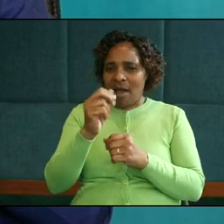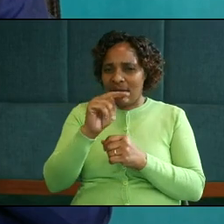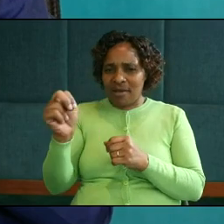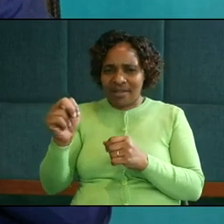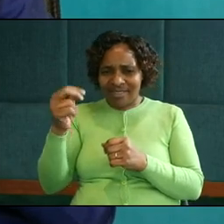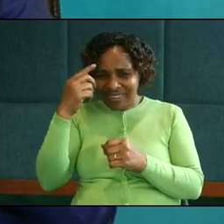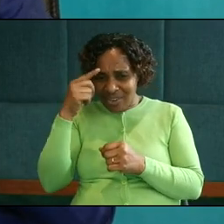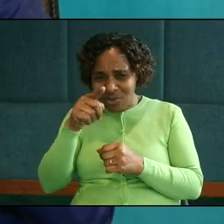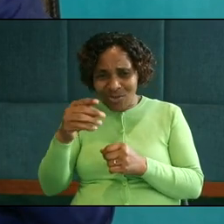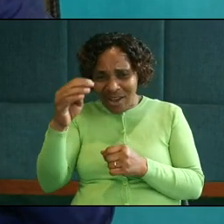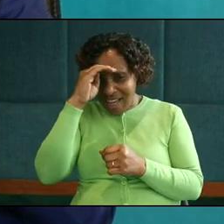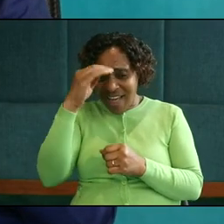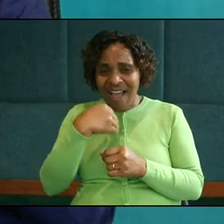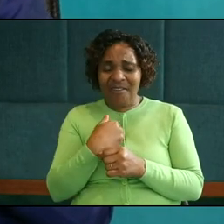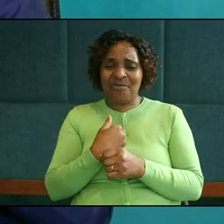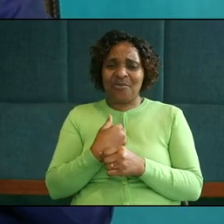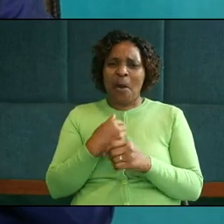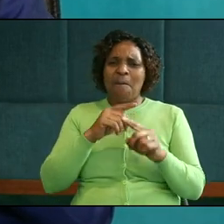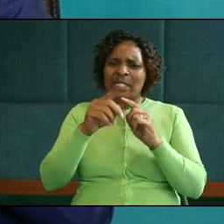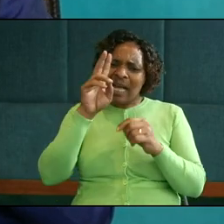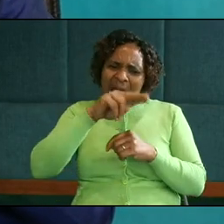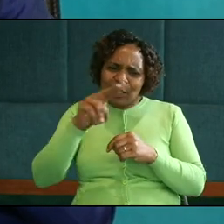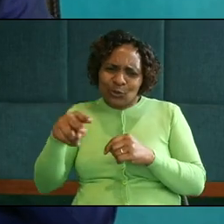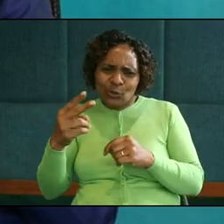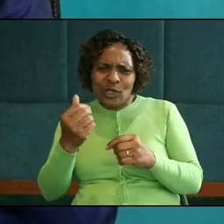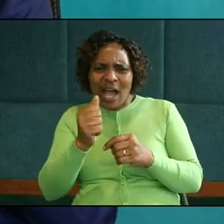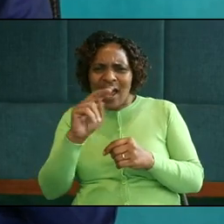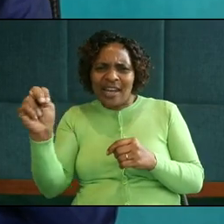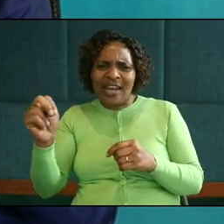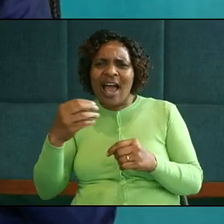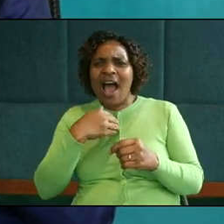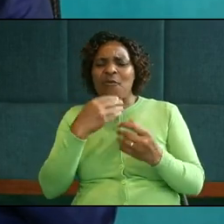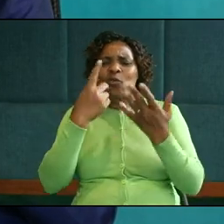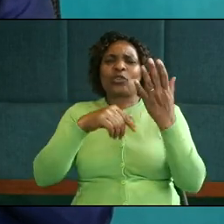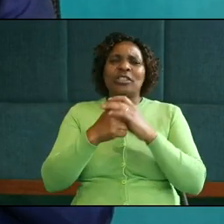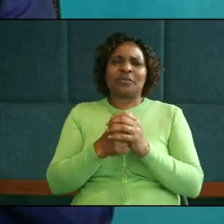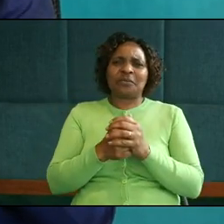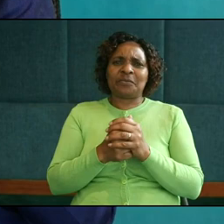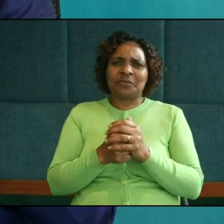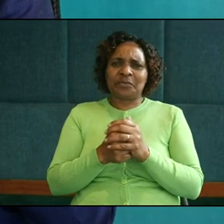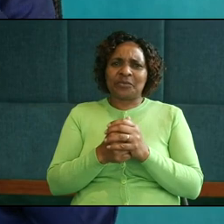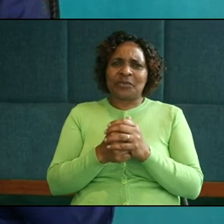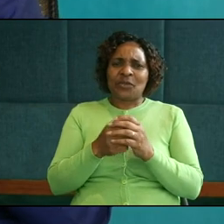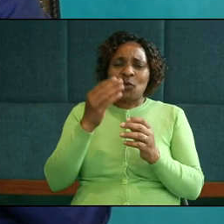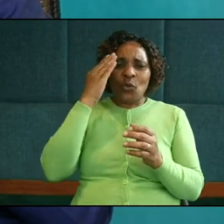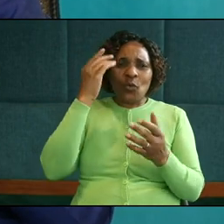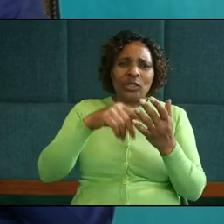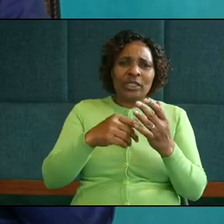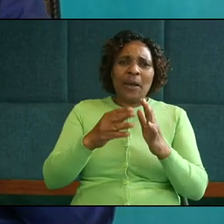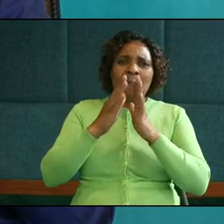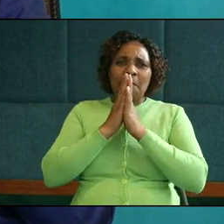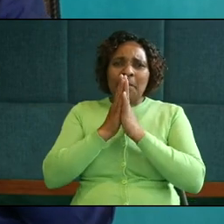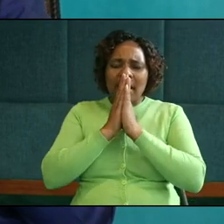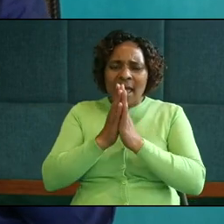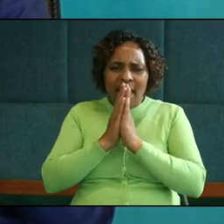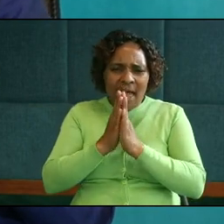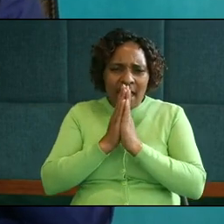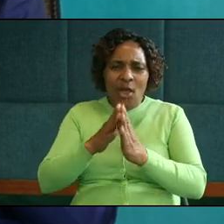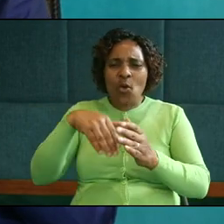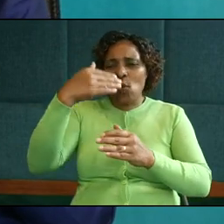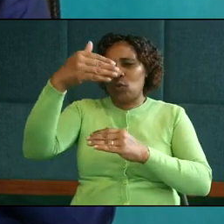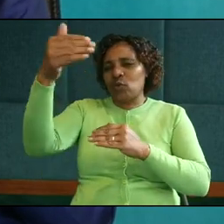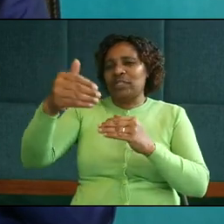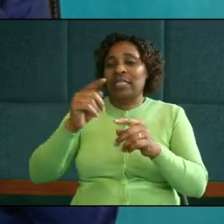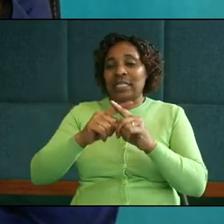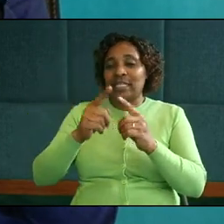drunk. What sort of attitude do you think Hannah had to, you know, pray in such a manner and then